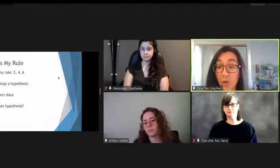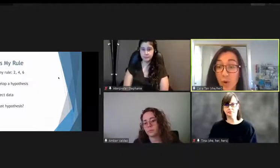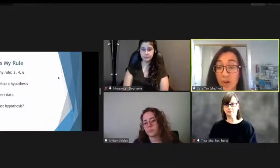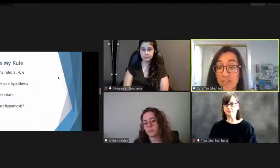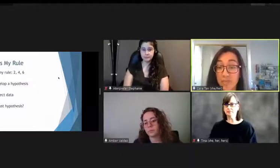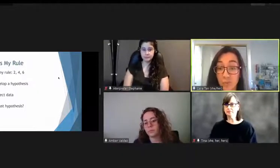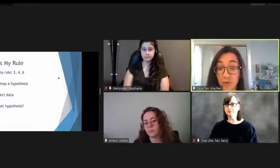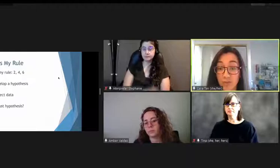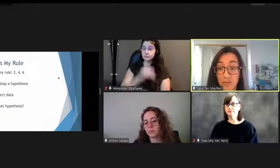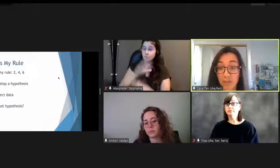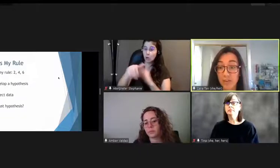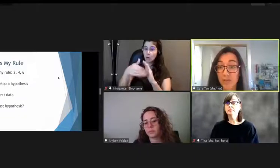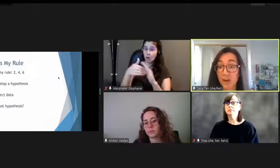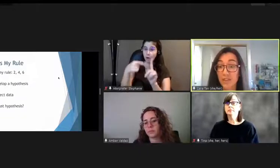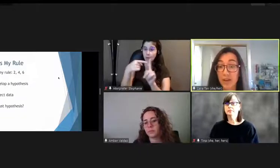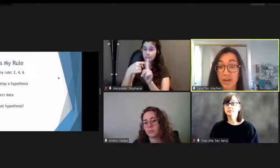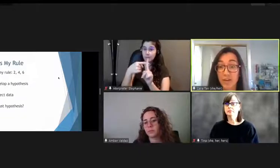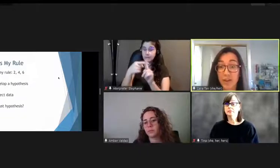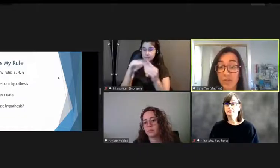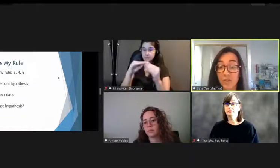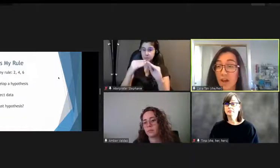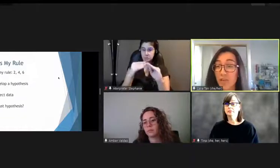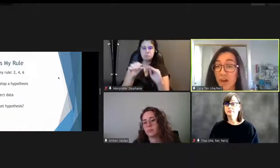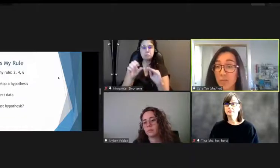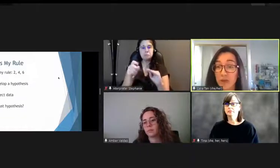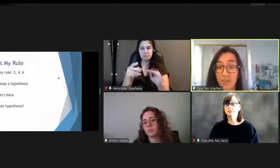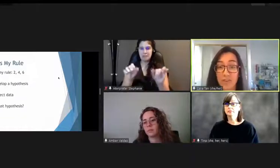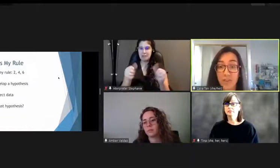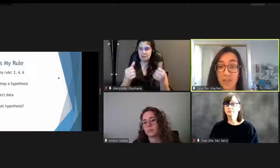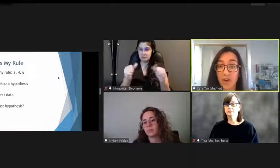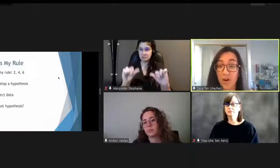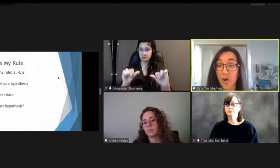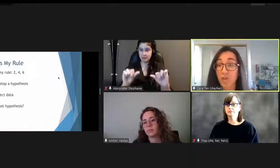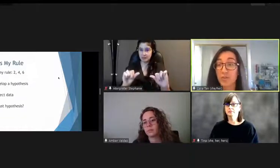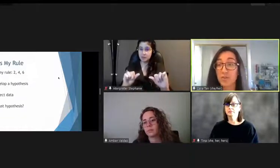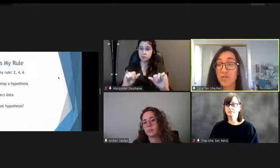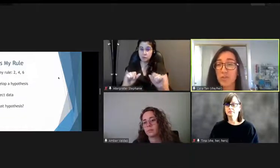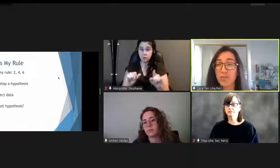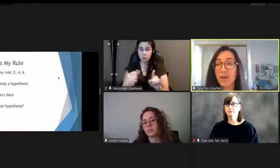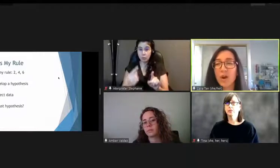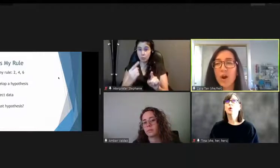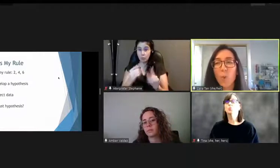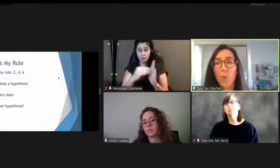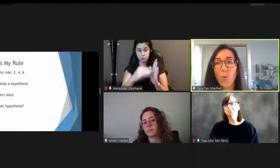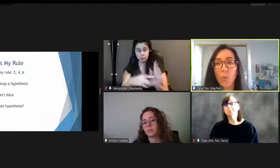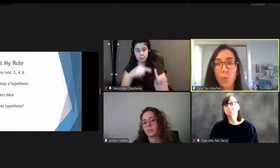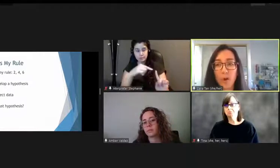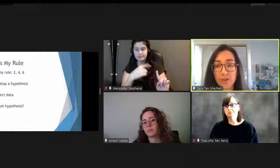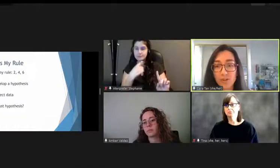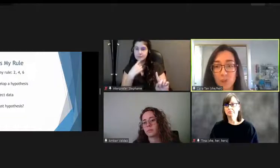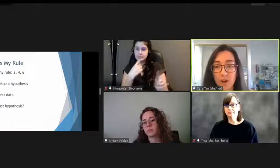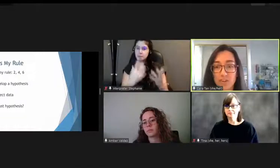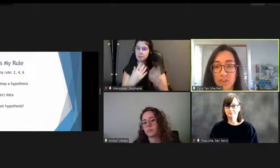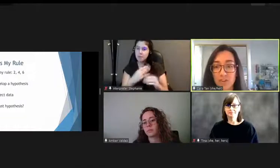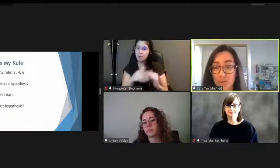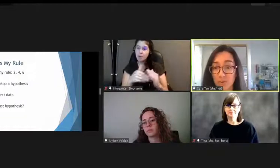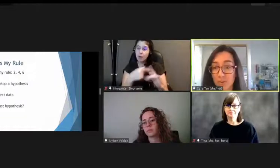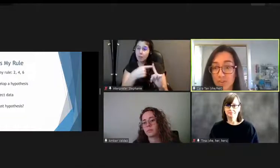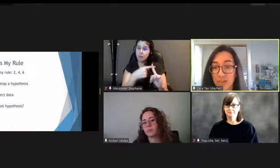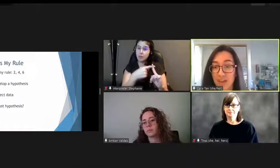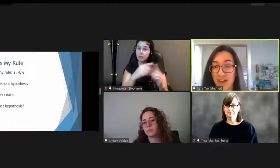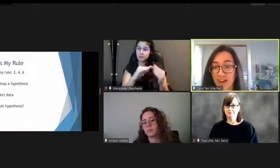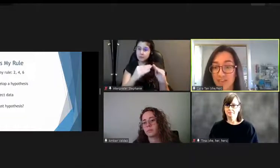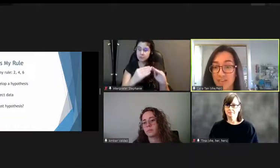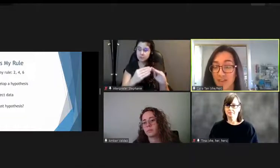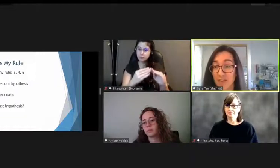Okay, all positive numbers. Let's try that. Okay, so we have a hypothesis that they are all positive numbers. What would you want to do